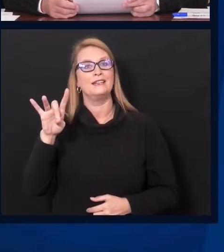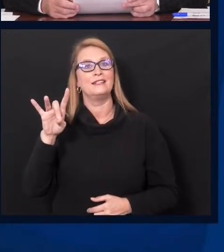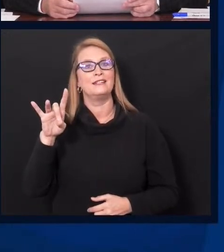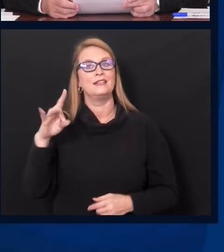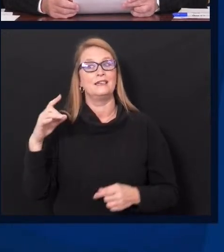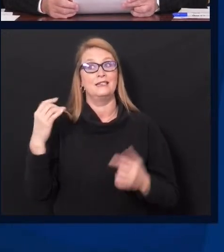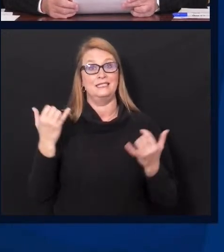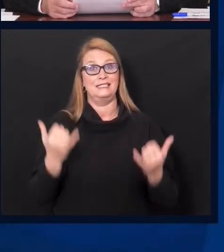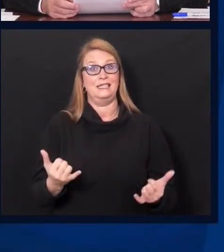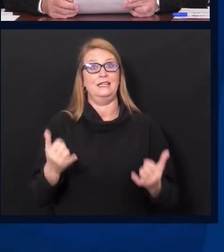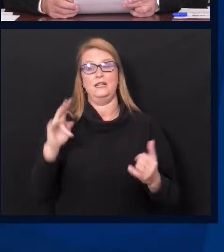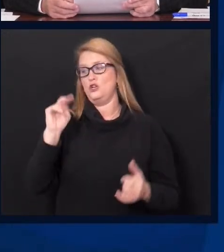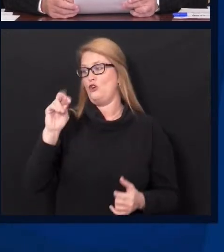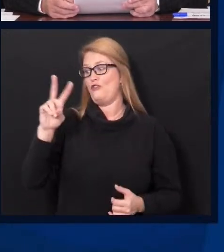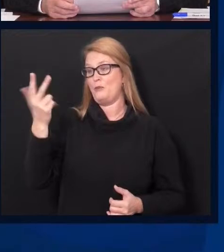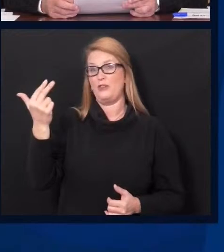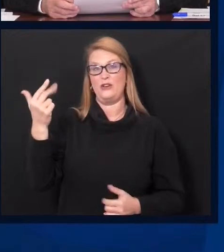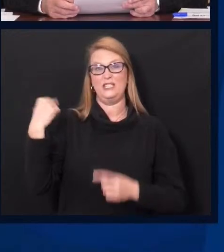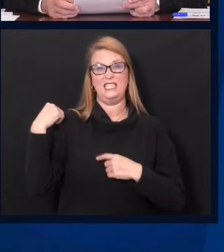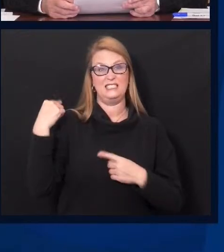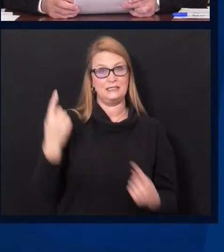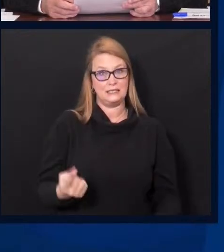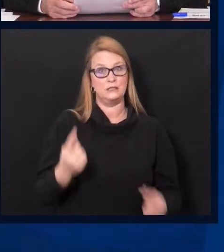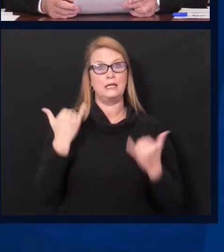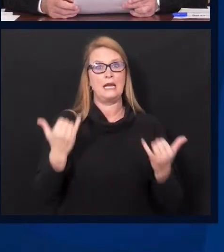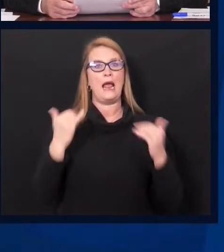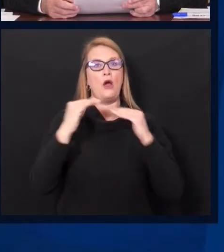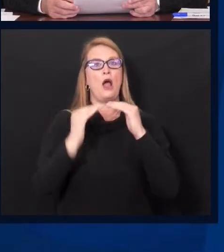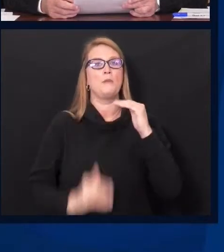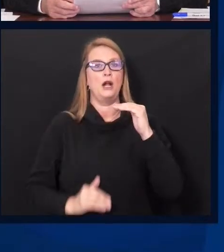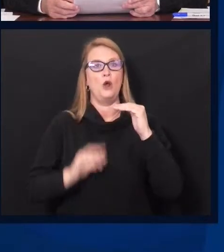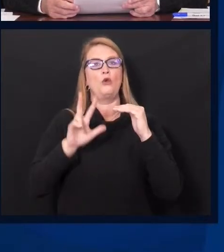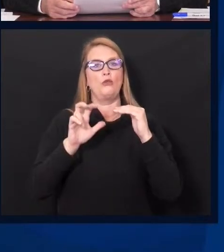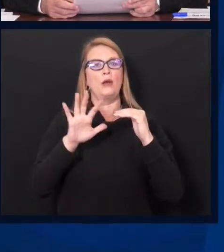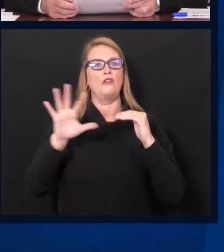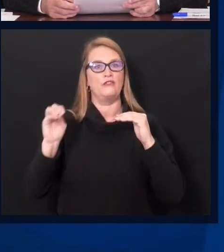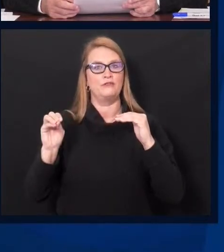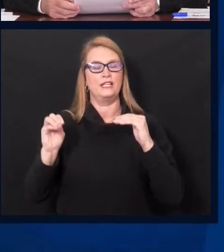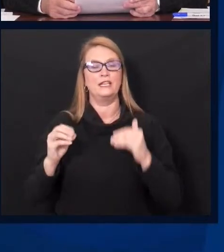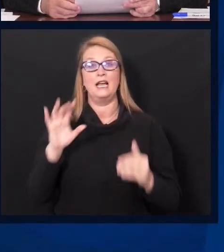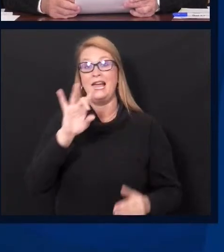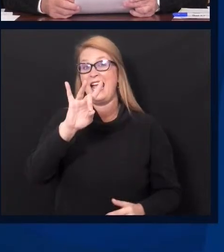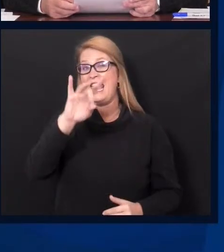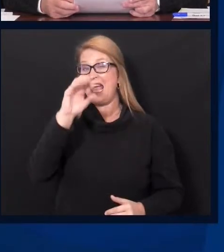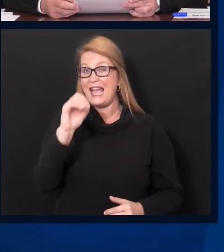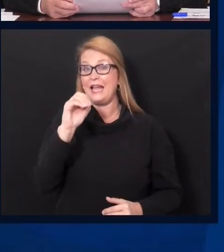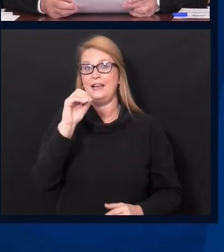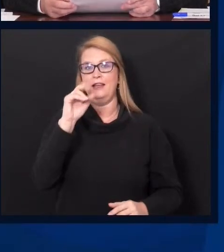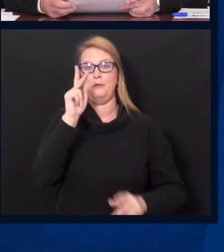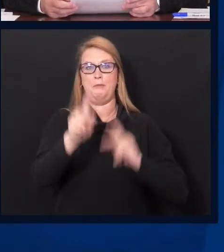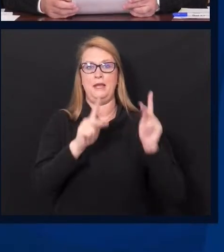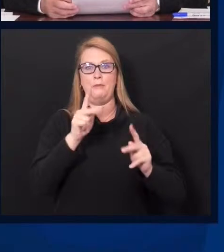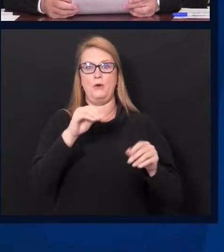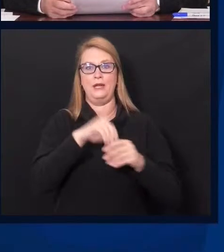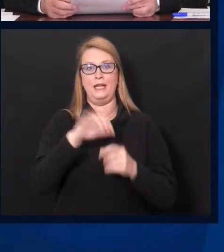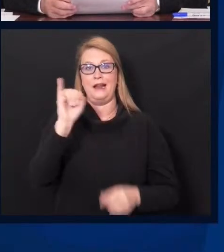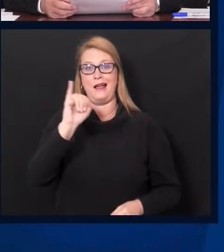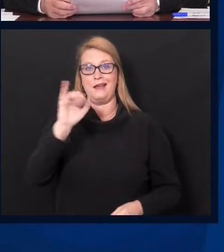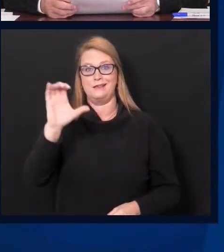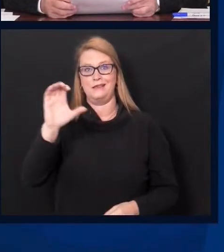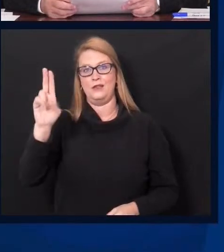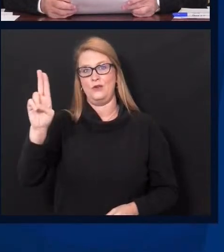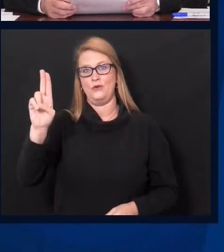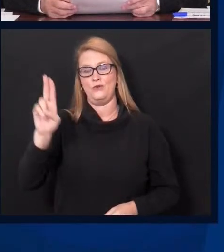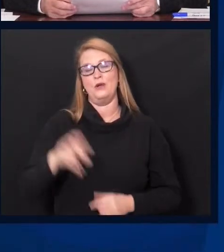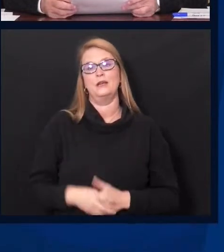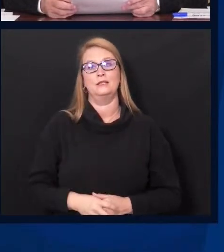day since November the 13th that we've been under 350. We have 80 people that are in the ICU units.